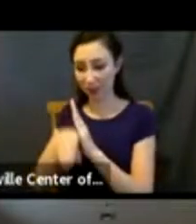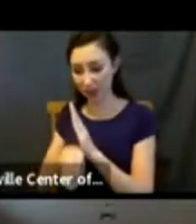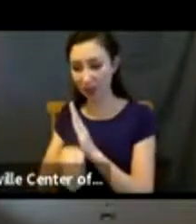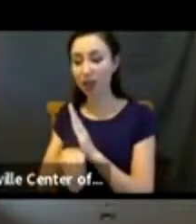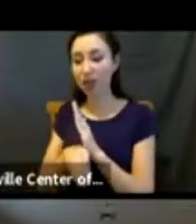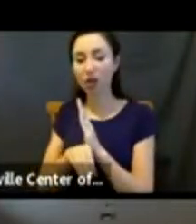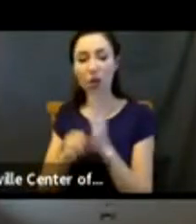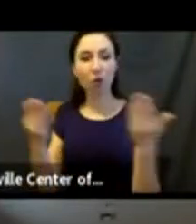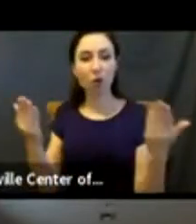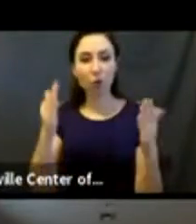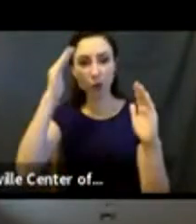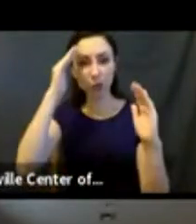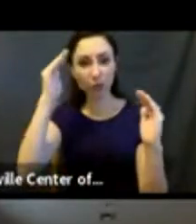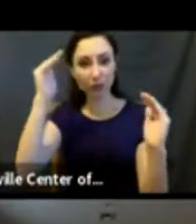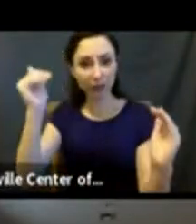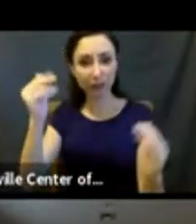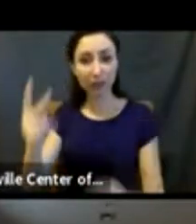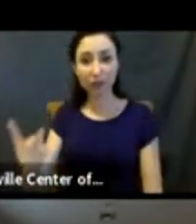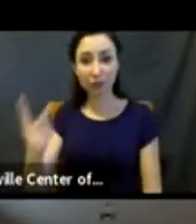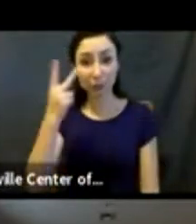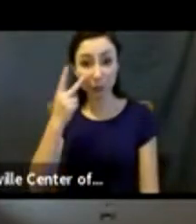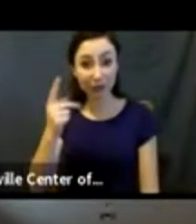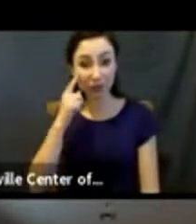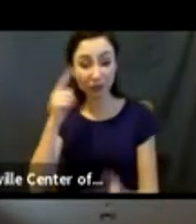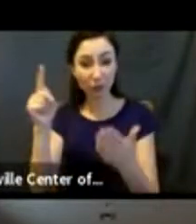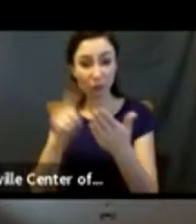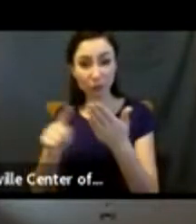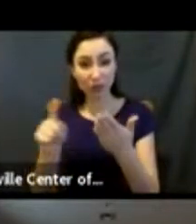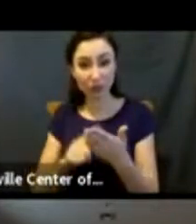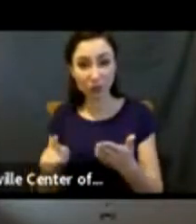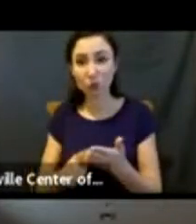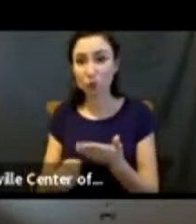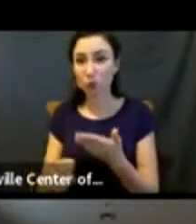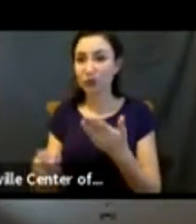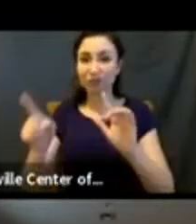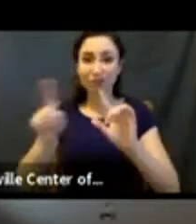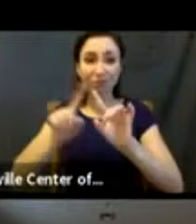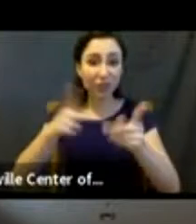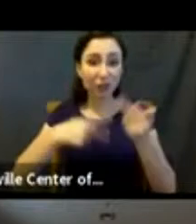we see resurgence? Do we see mini resurgence?